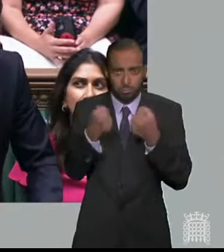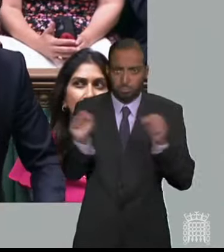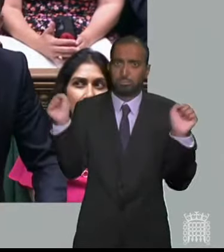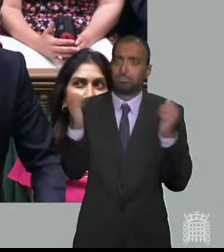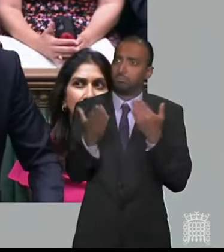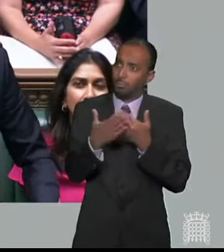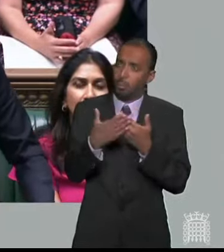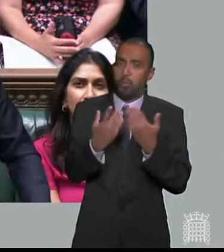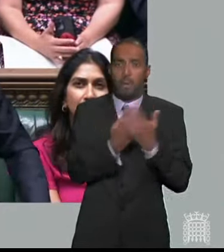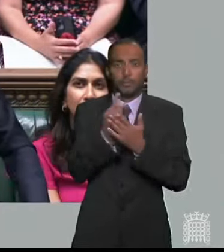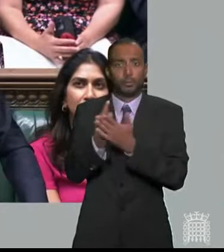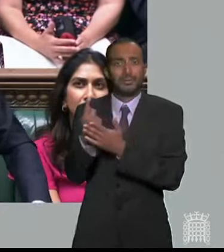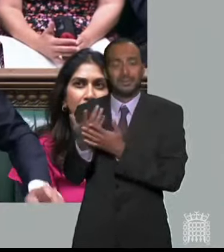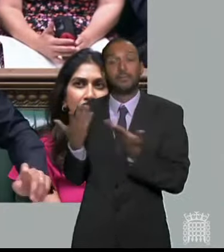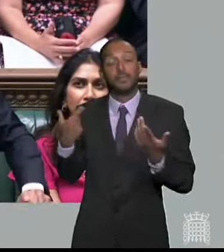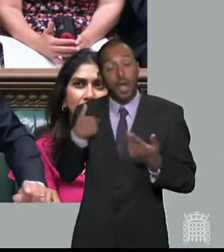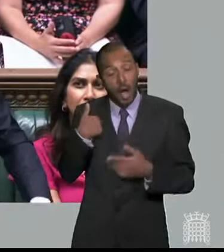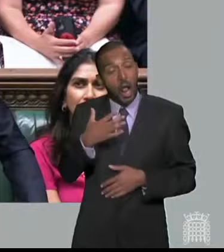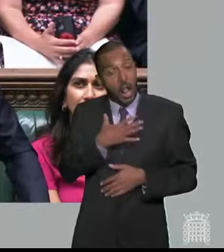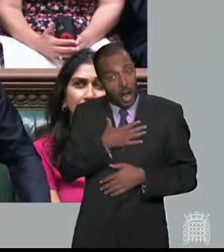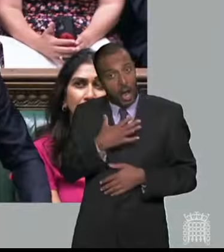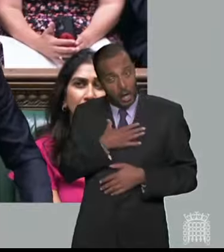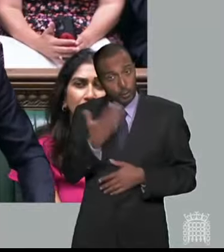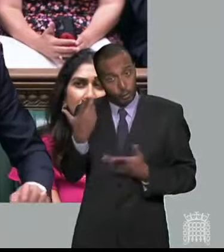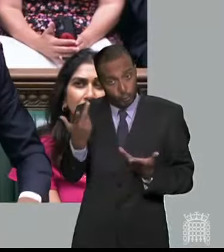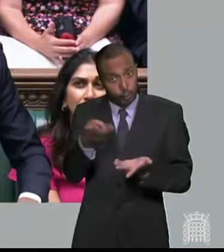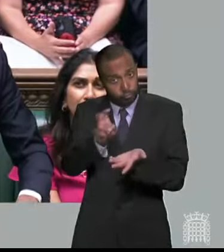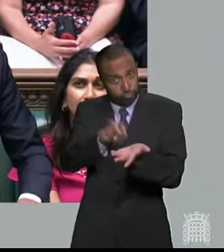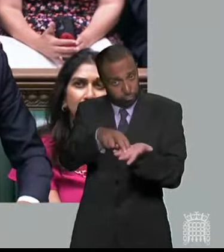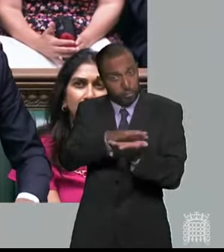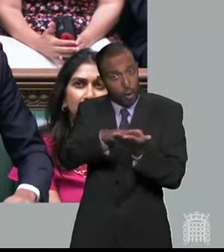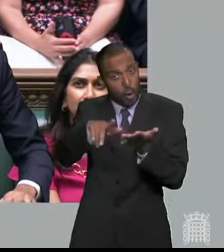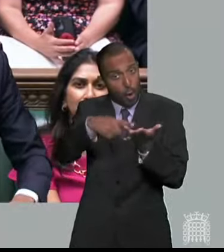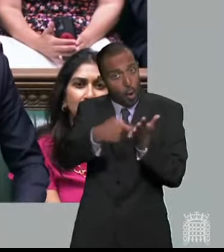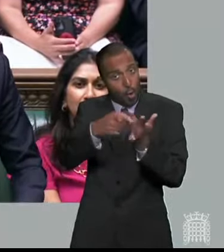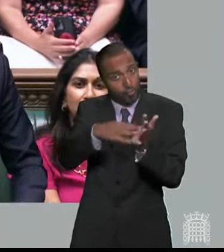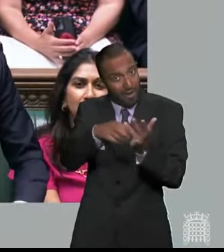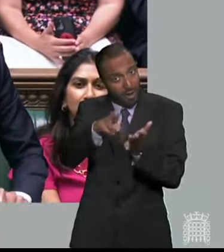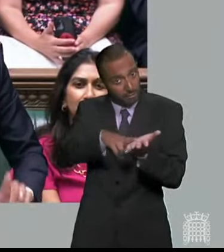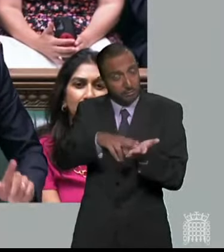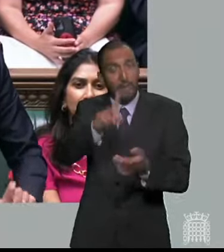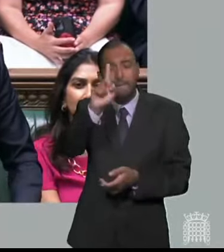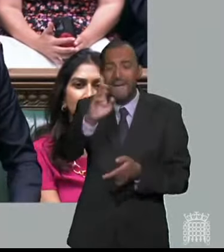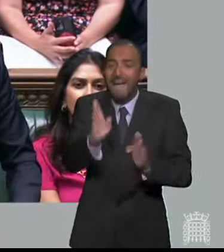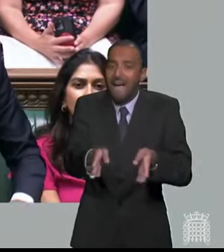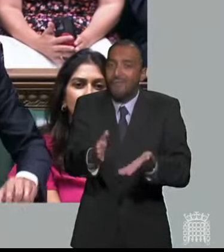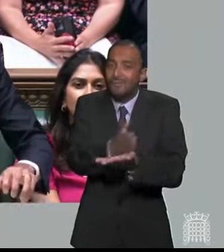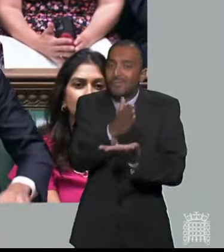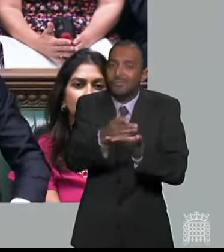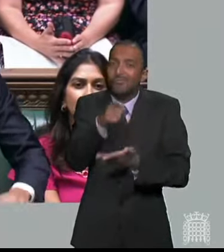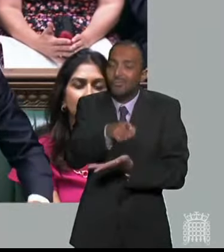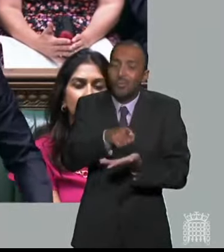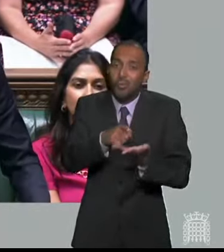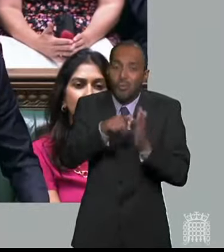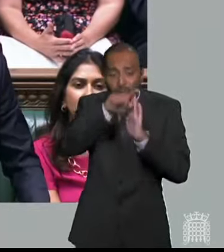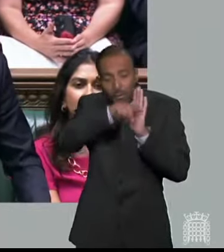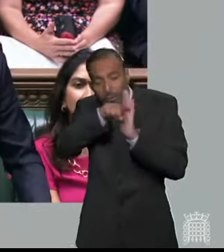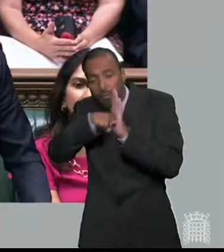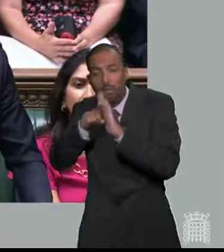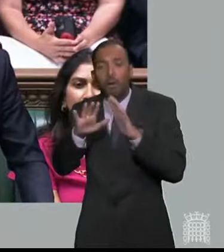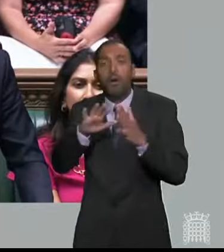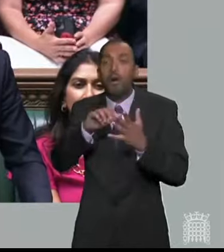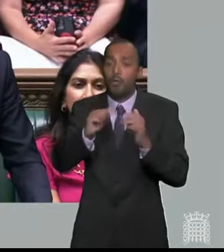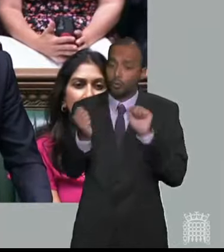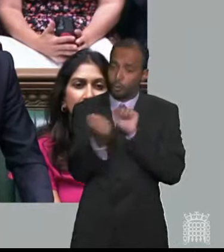is to associate to Horizon, but we do want to make sure that that is on terms that are right, both for the British taxpayer and for British science